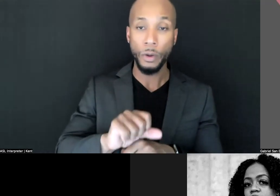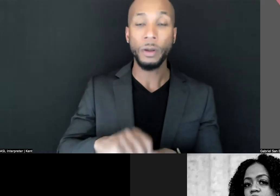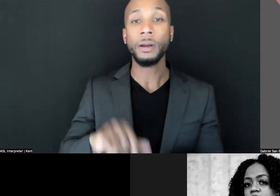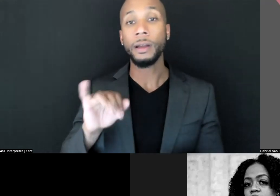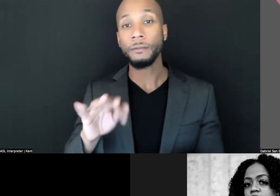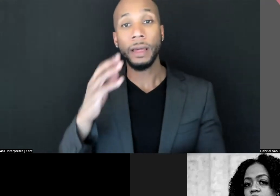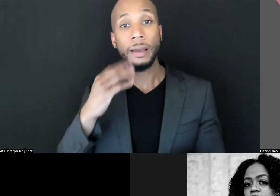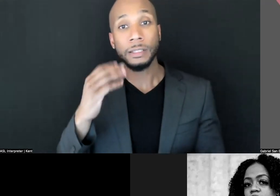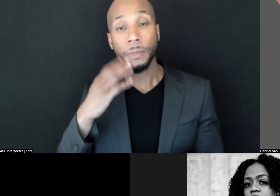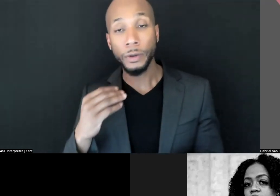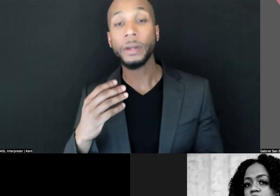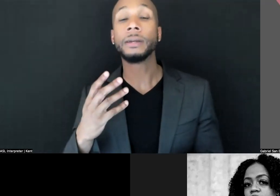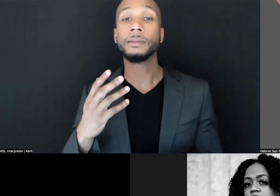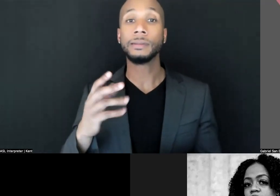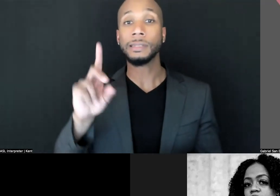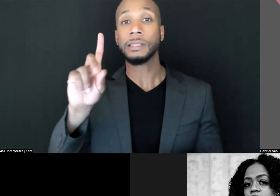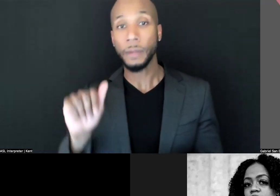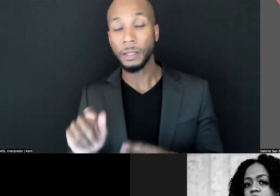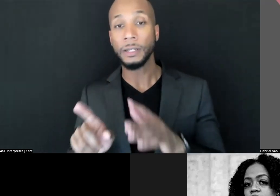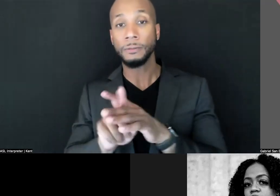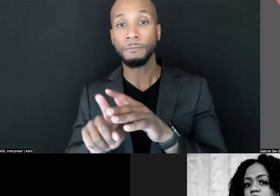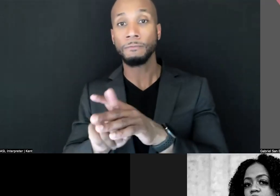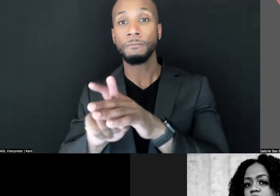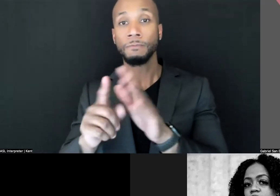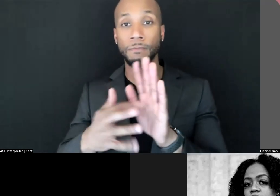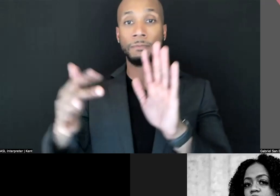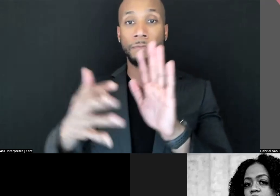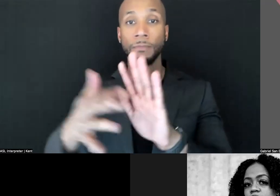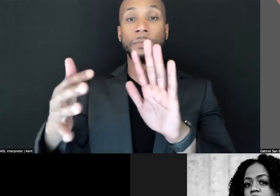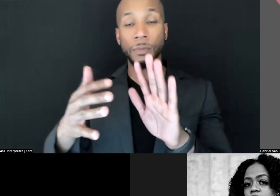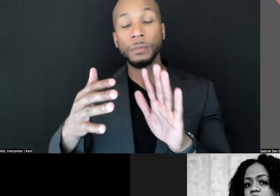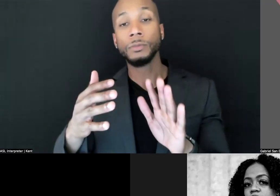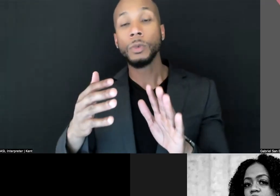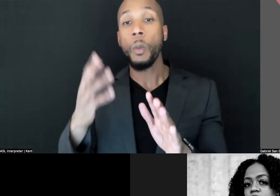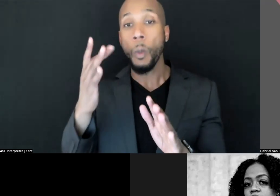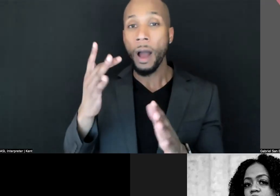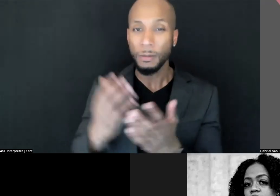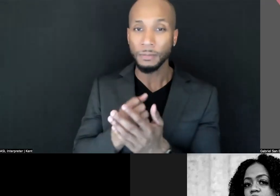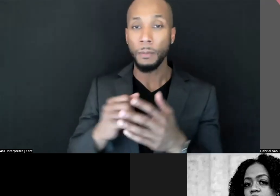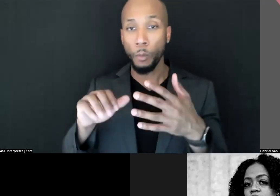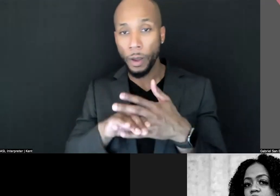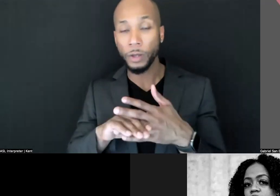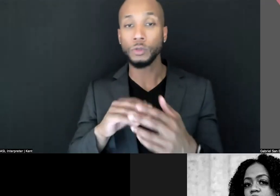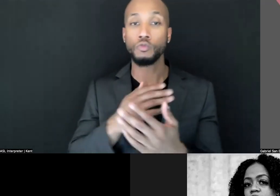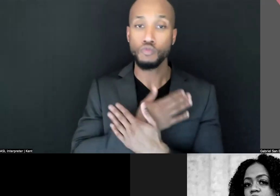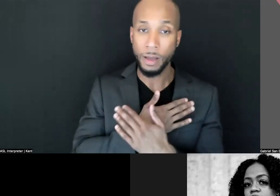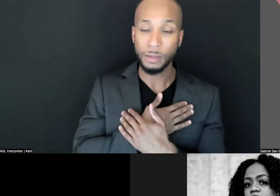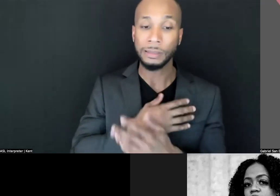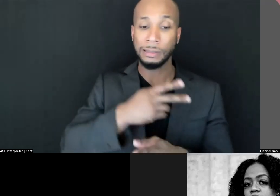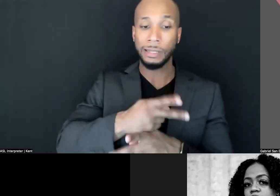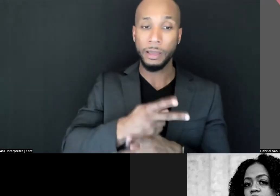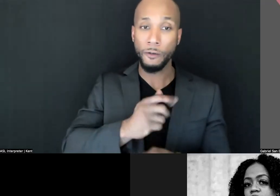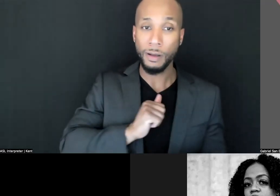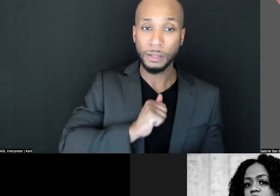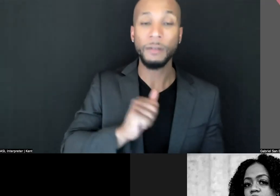experience episodic disability, so that they can rest, so that we can take care of ourselves and